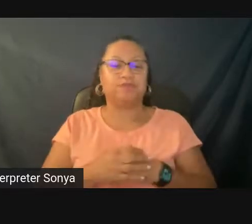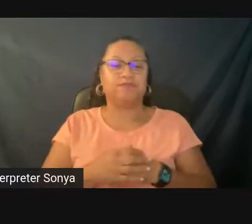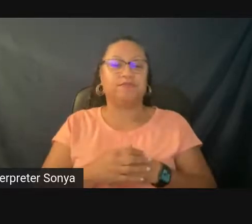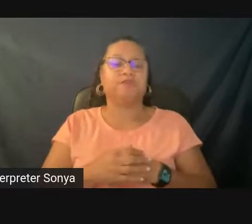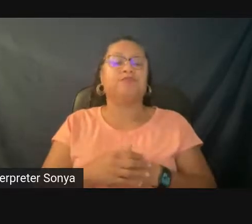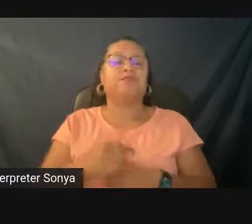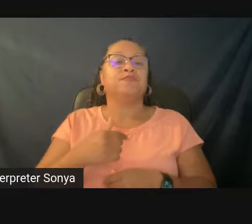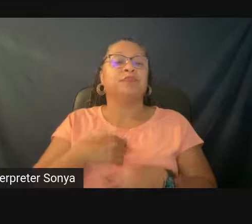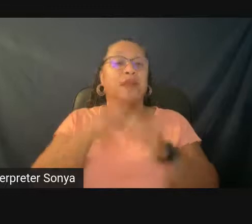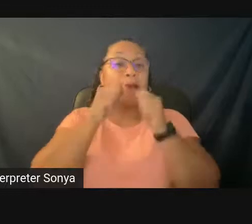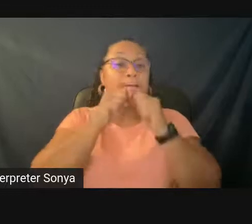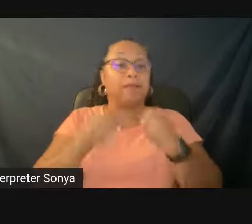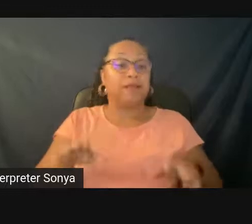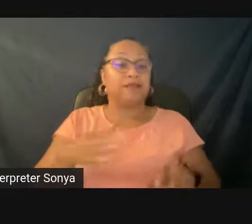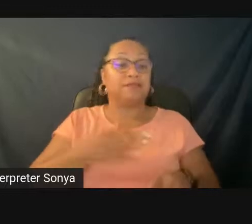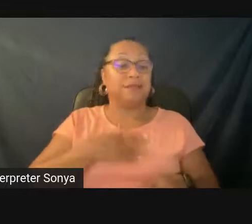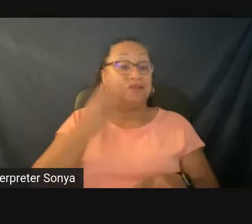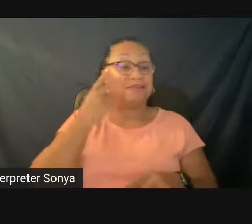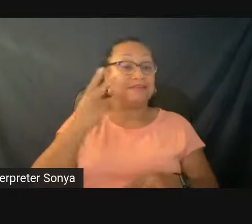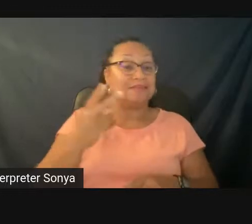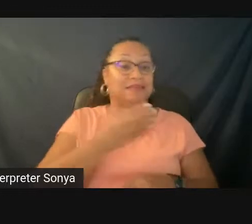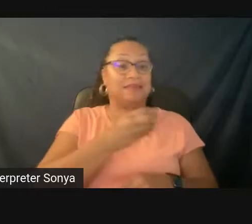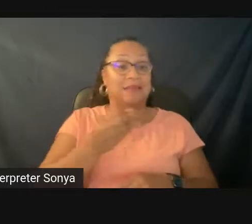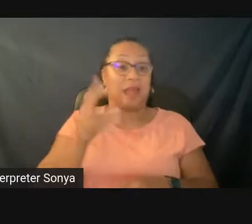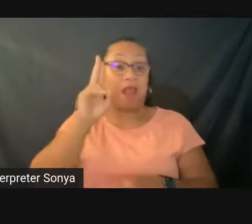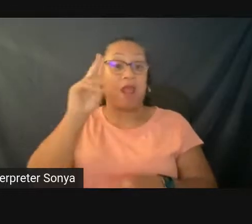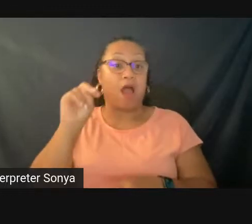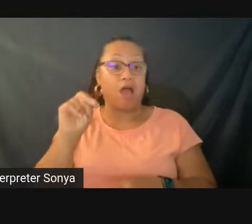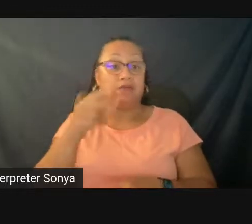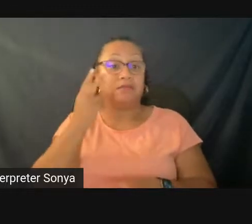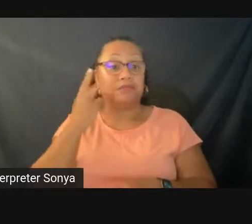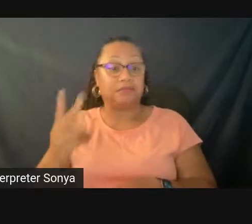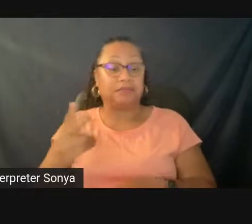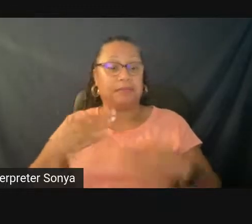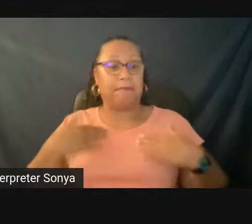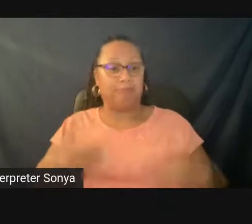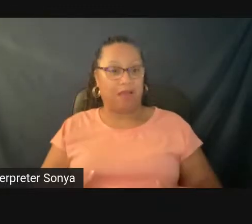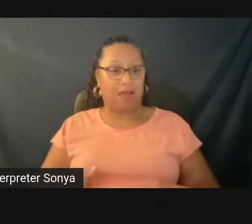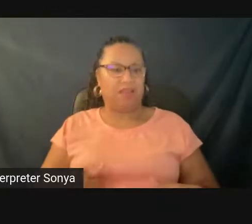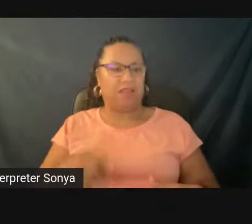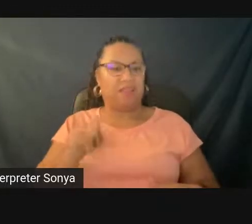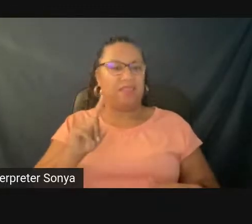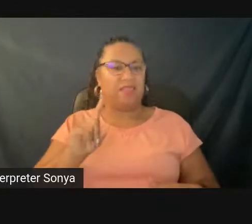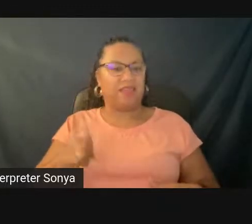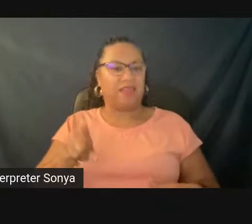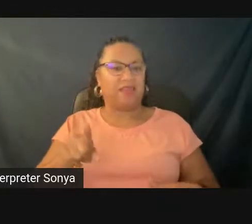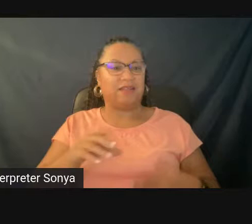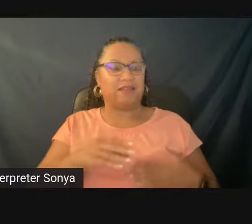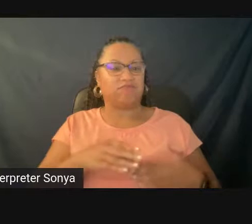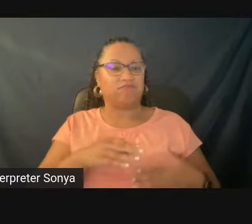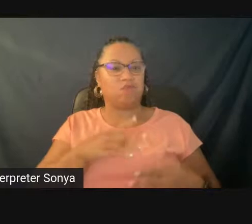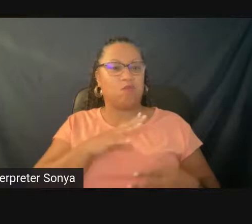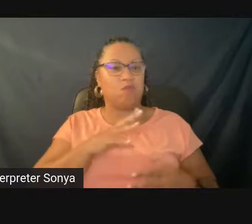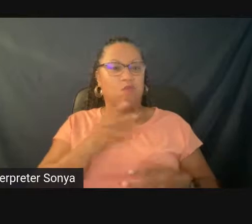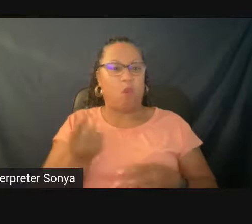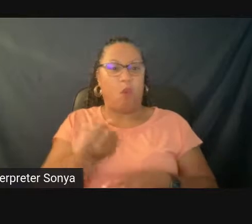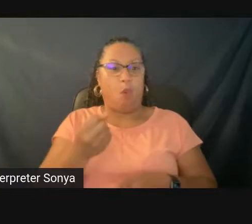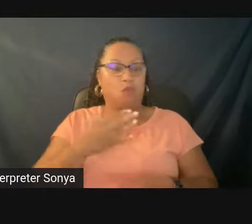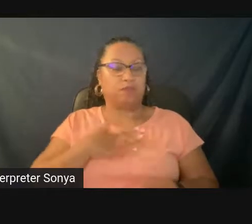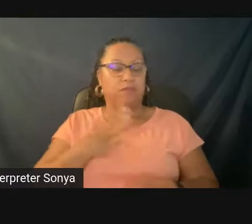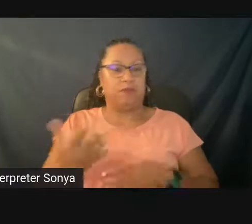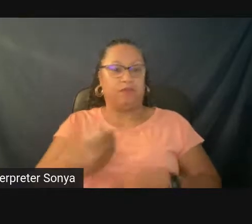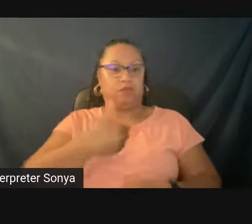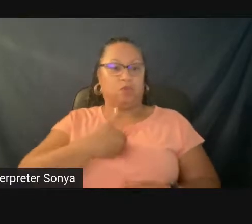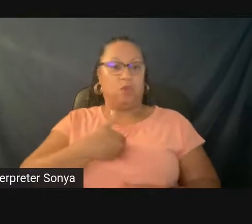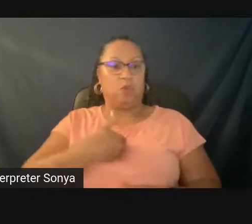and unseen body. It is the vehicle for my soul. I'm grateful for how it carries